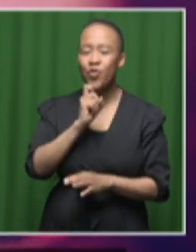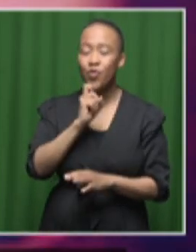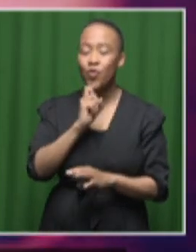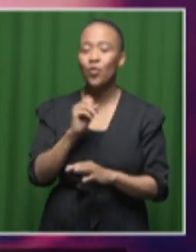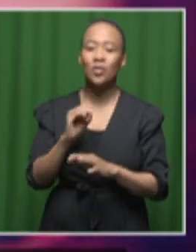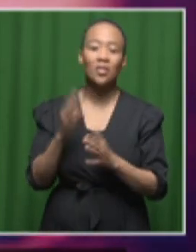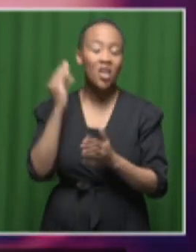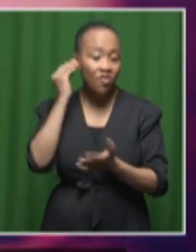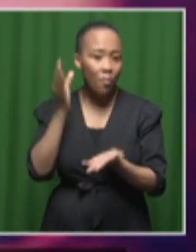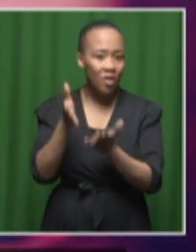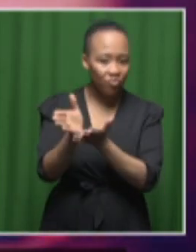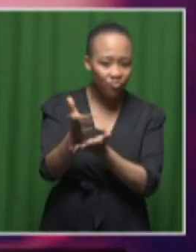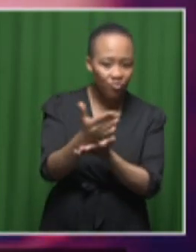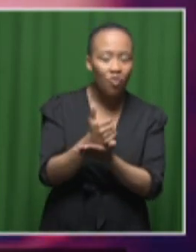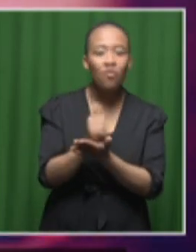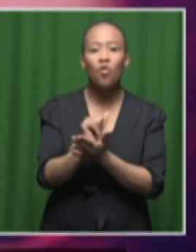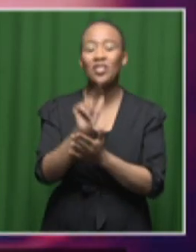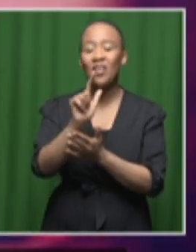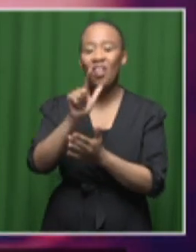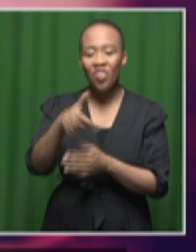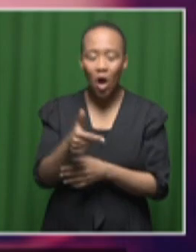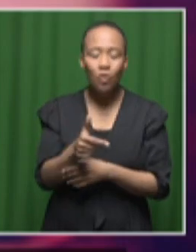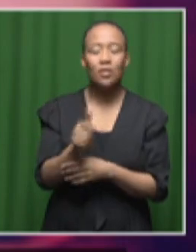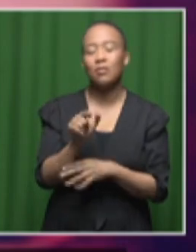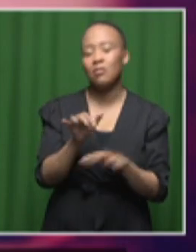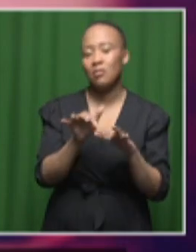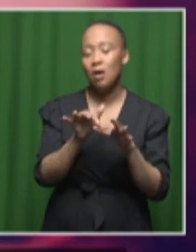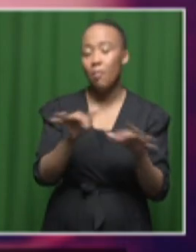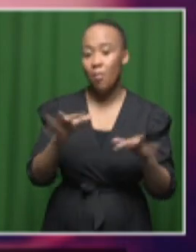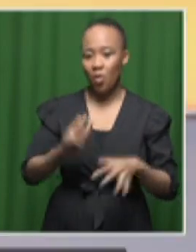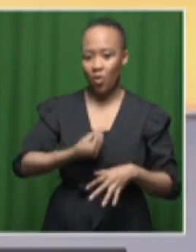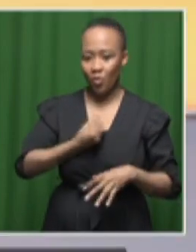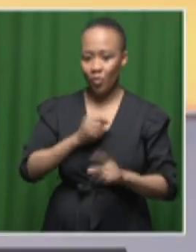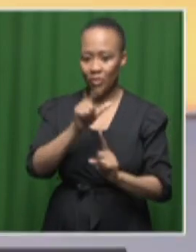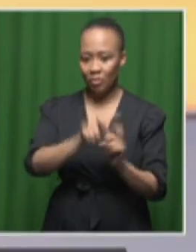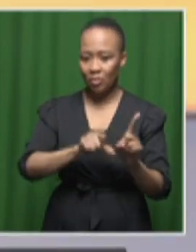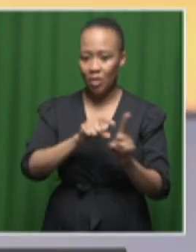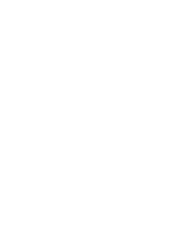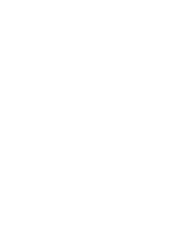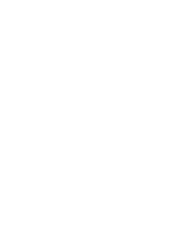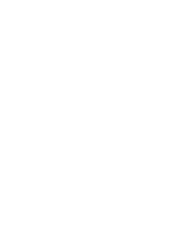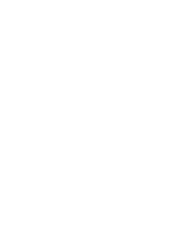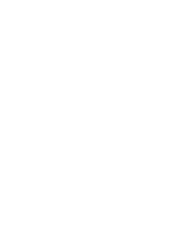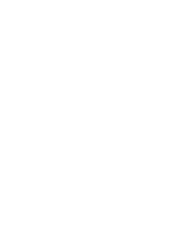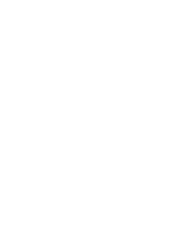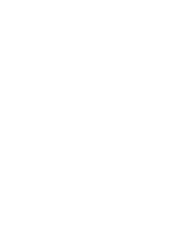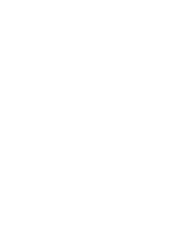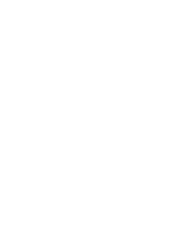people. Speaking to us in studio is Refilwe Maluleke. She's the MD at Yellowwood.